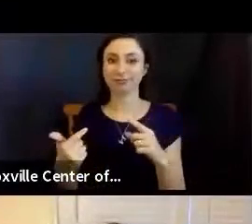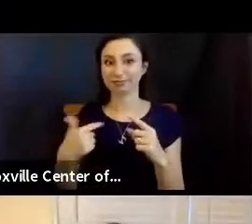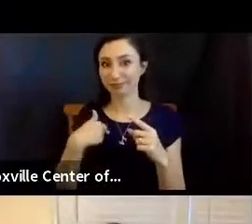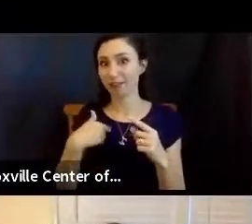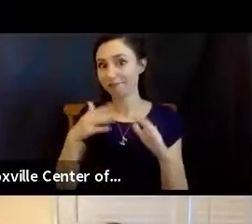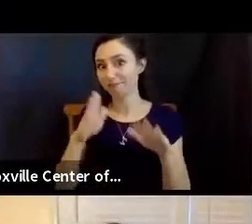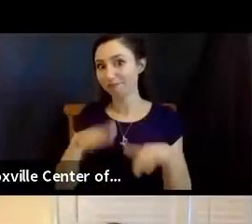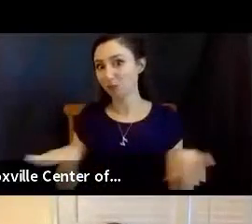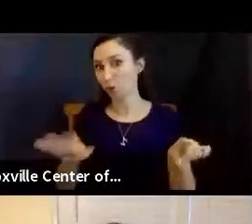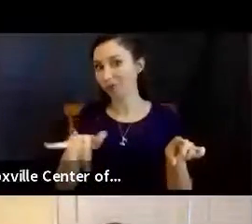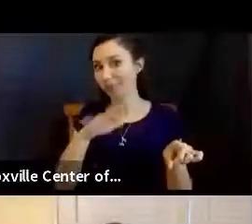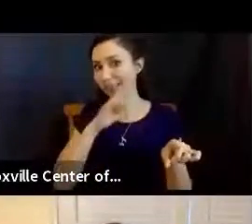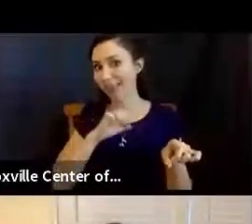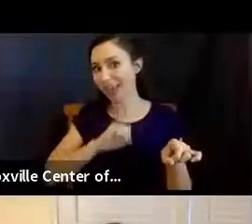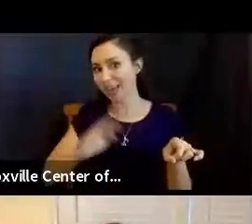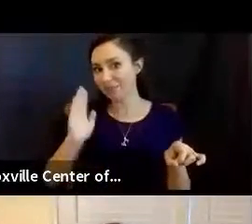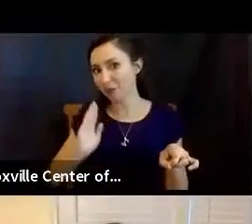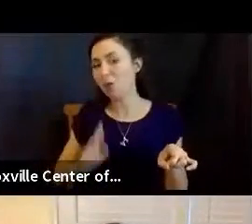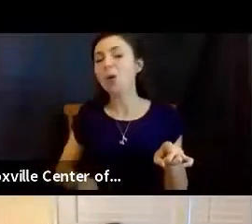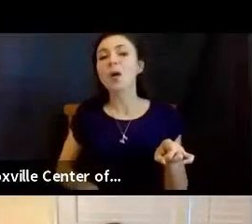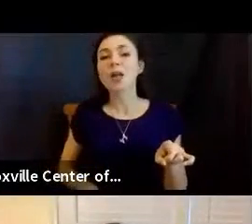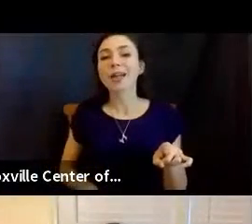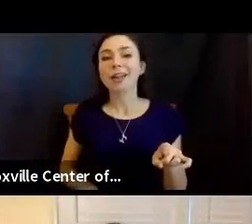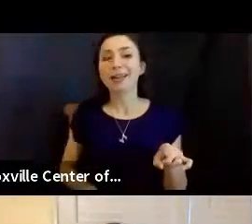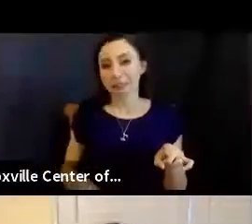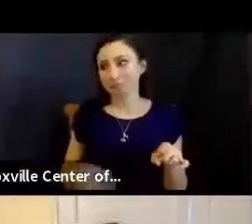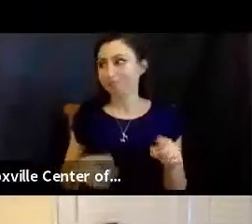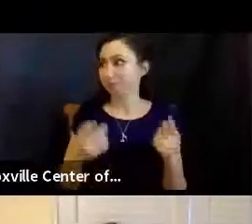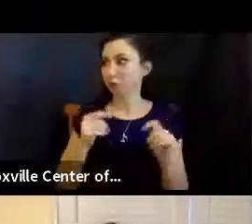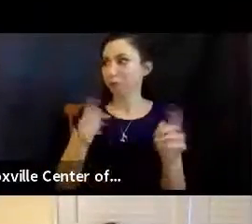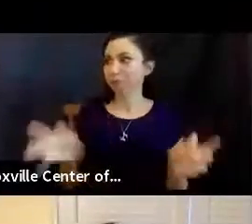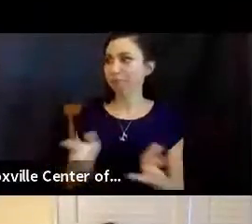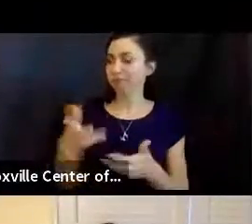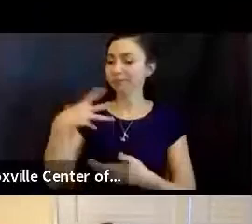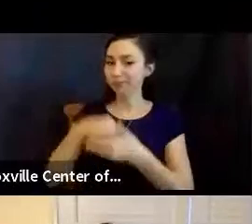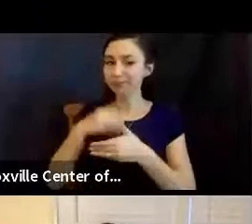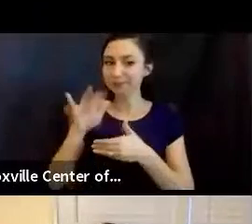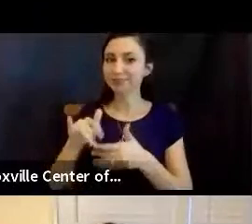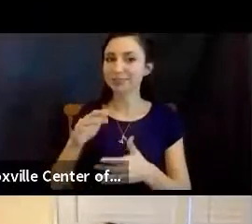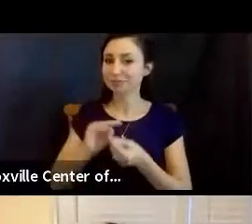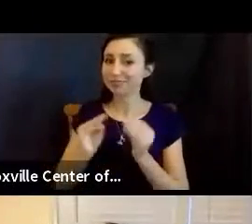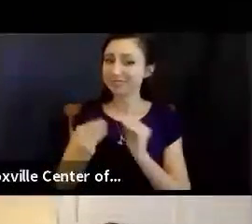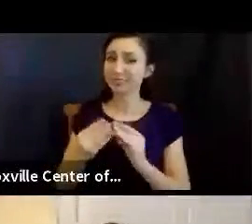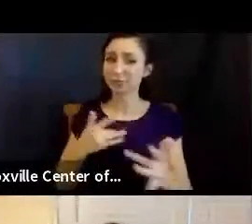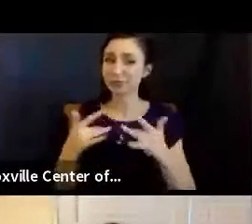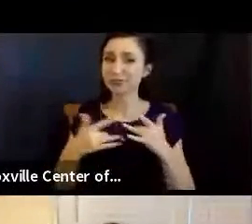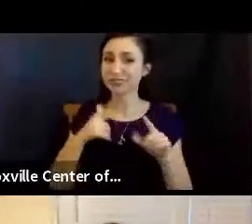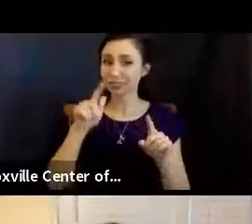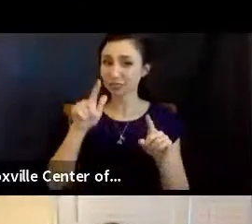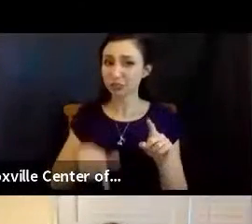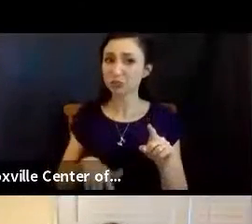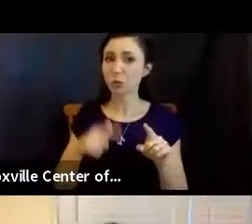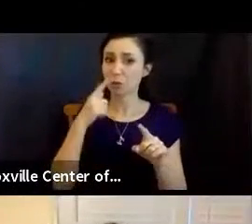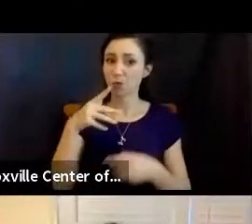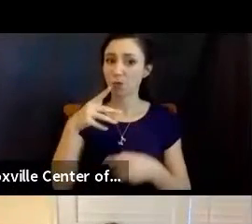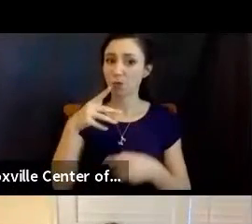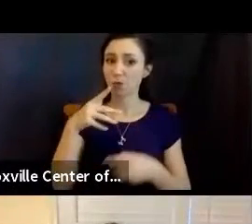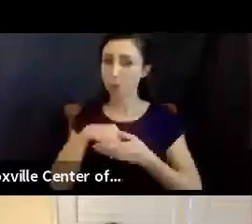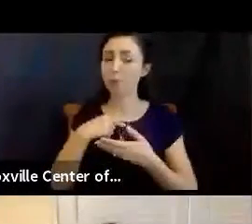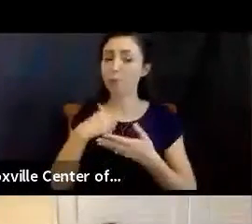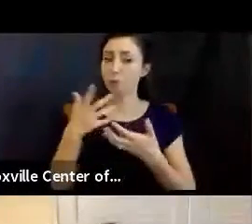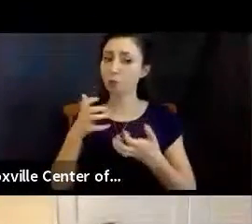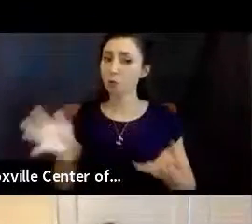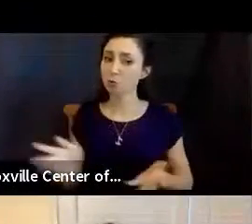that age, to get them to participate in something like this, but the numbers are concerning that they are low. And we would really want to encourage